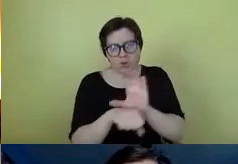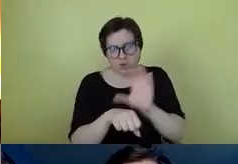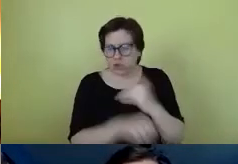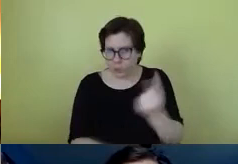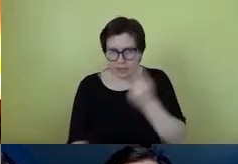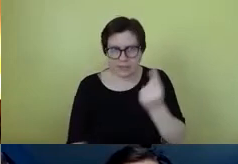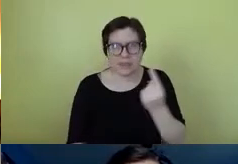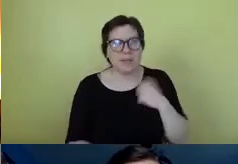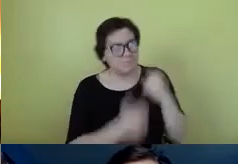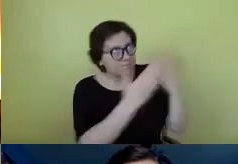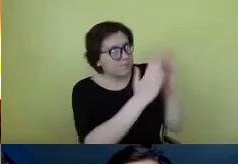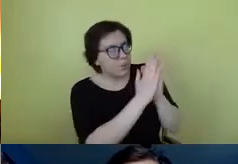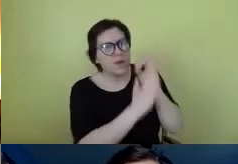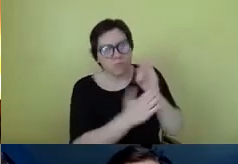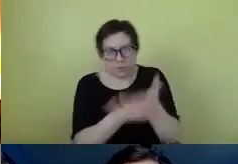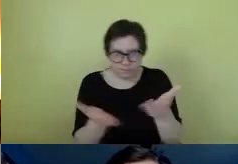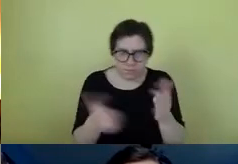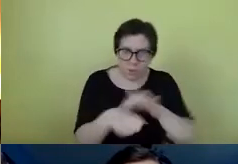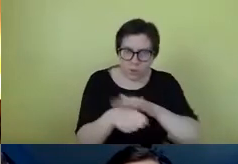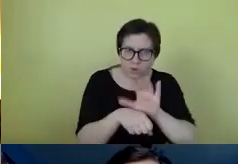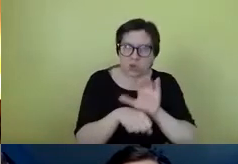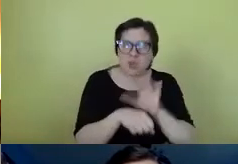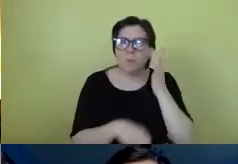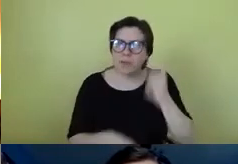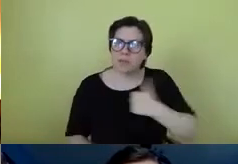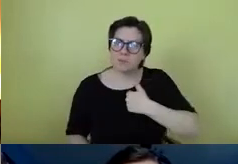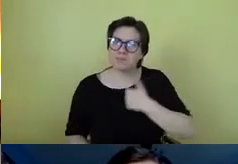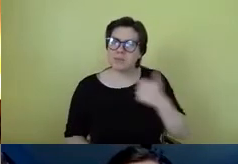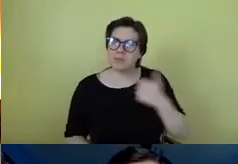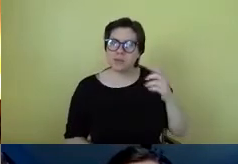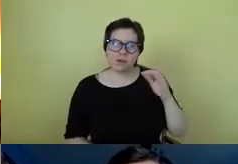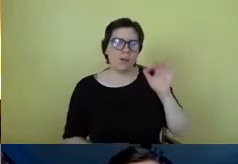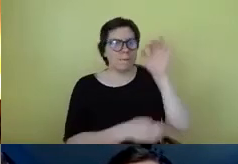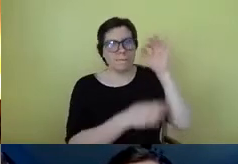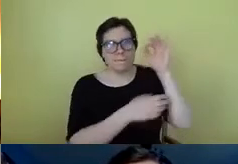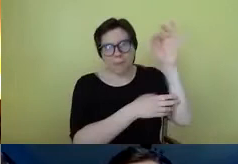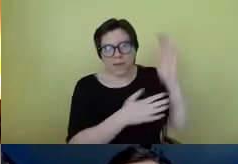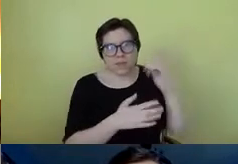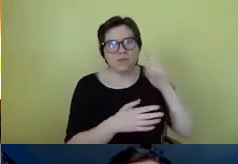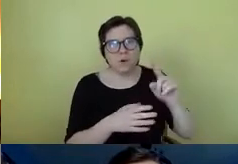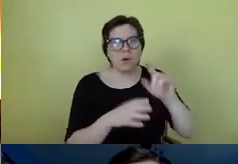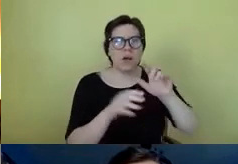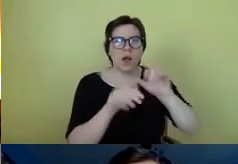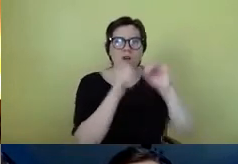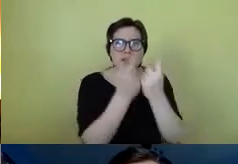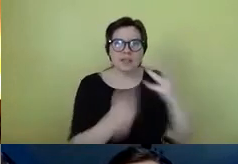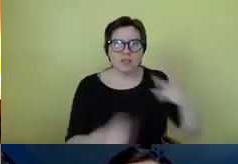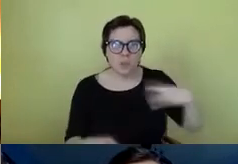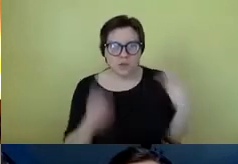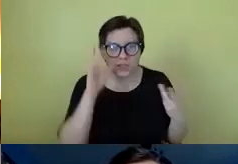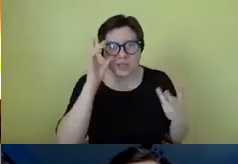it because as the pastor of the Archdiocese of Washington, one of my